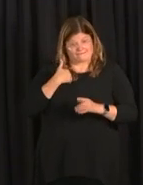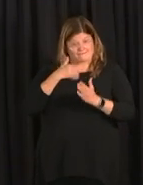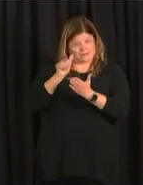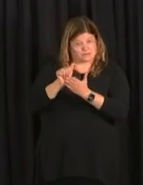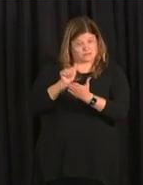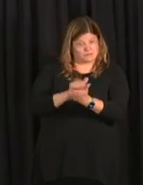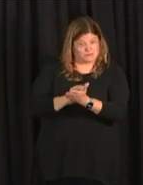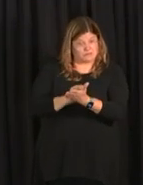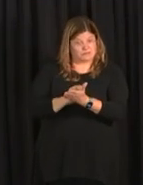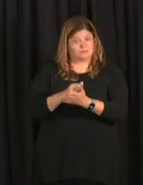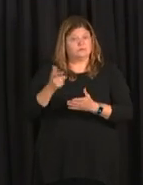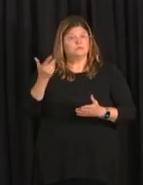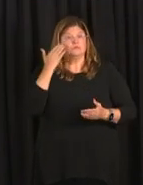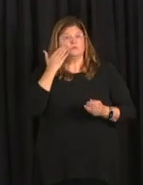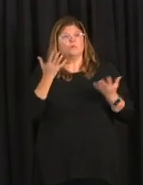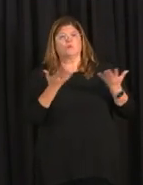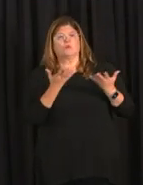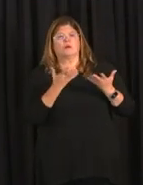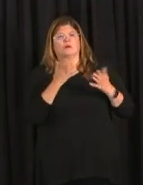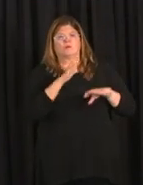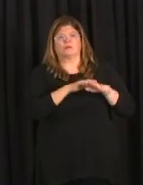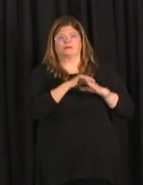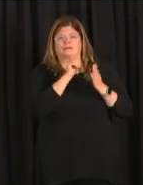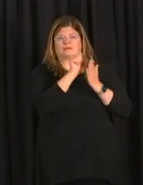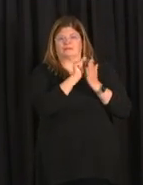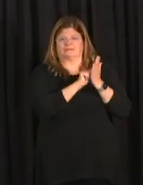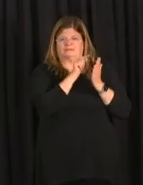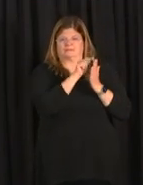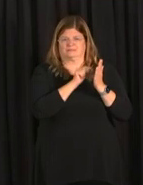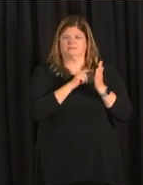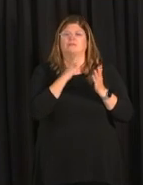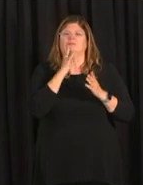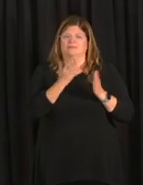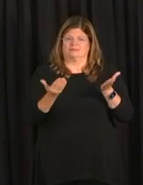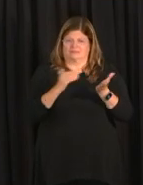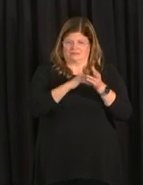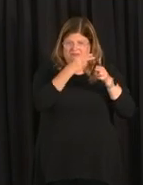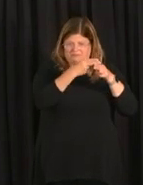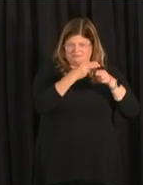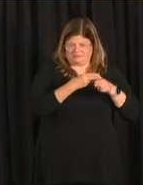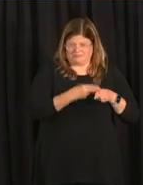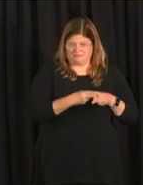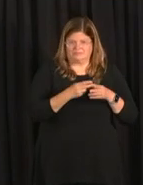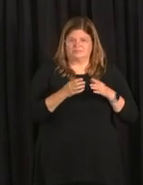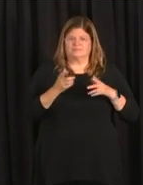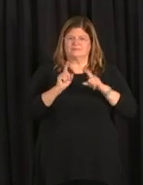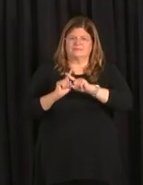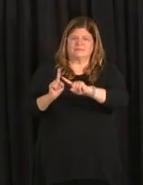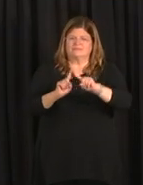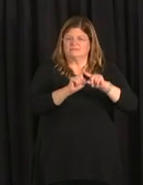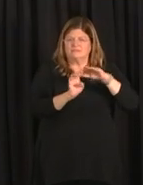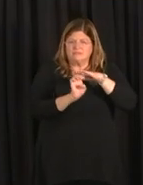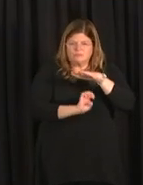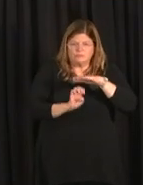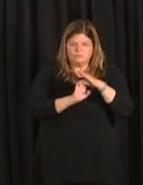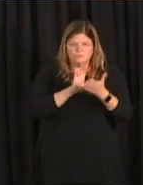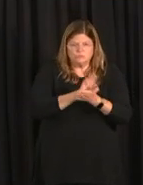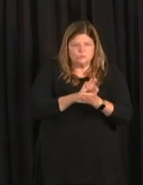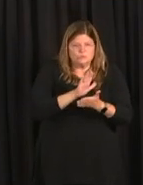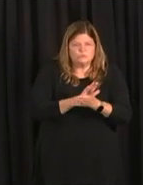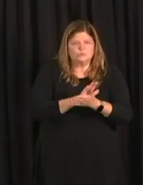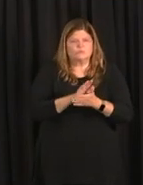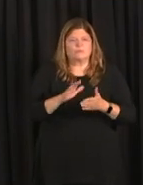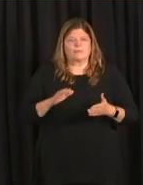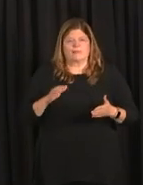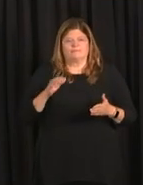know what they are. Renaming of Aton Elementary Schools after Lorraine Whitlock,